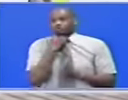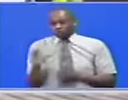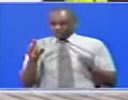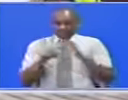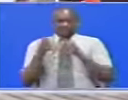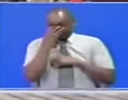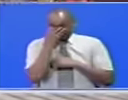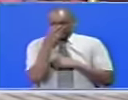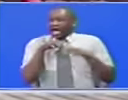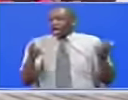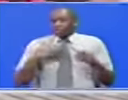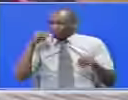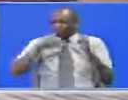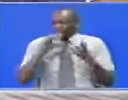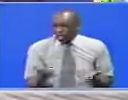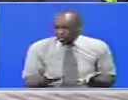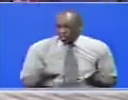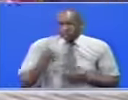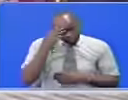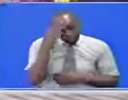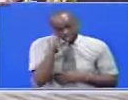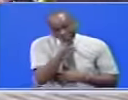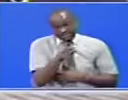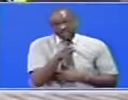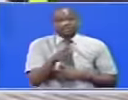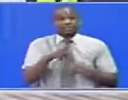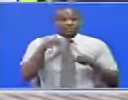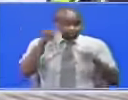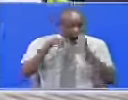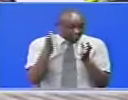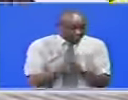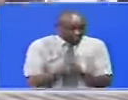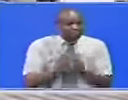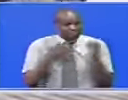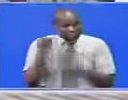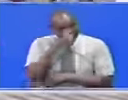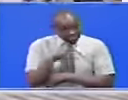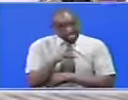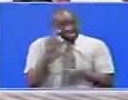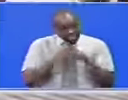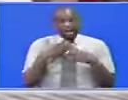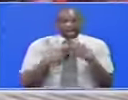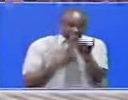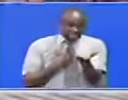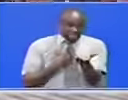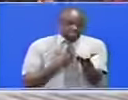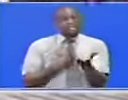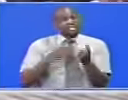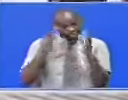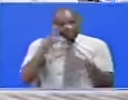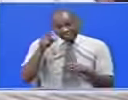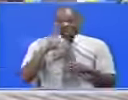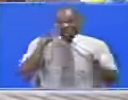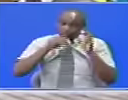when you go at the ballot. Remember that the ballot will just have at least the presidential name. Of course, if you are voting for